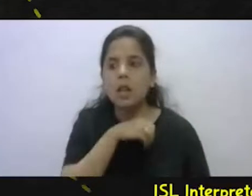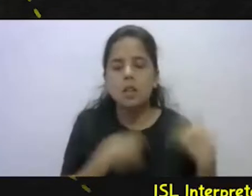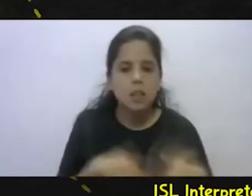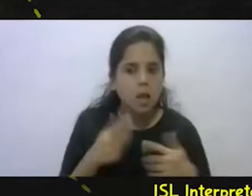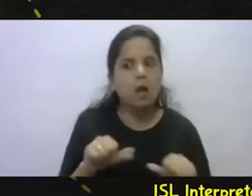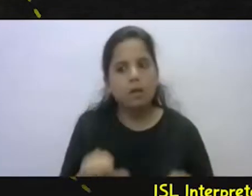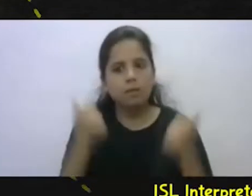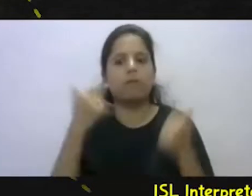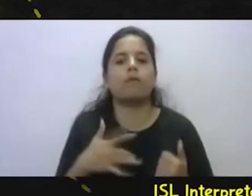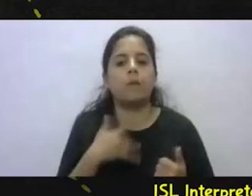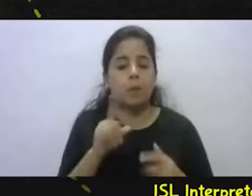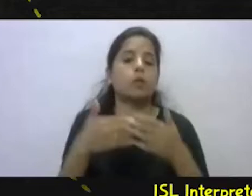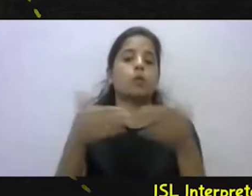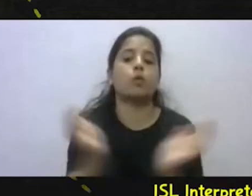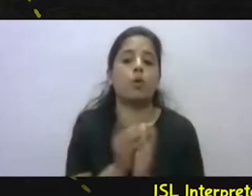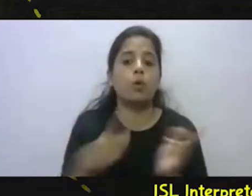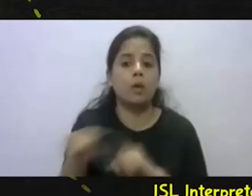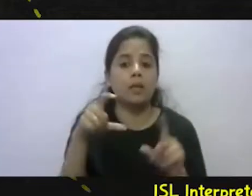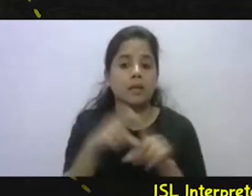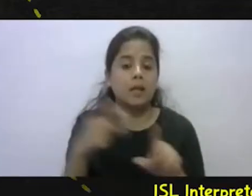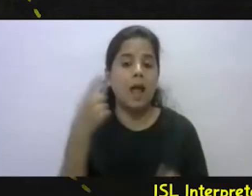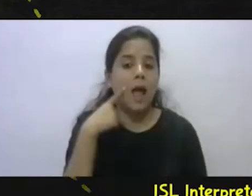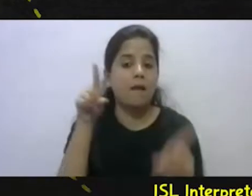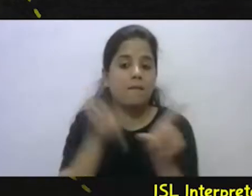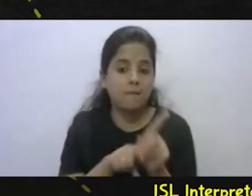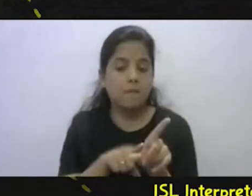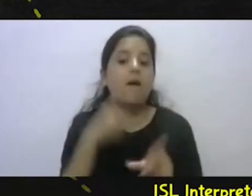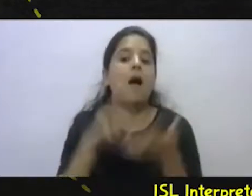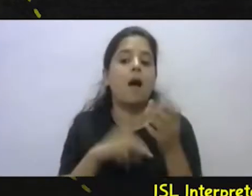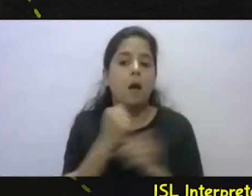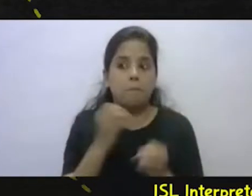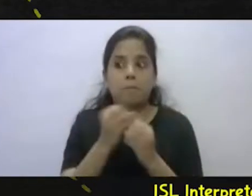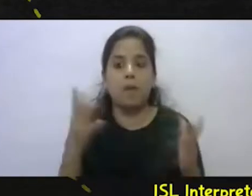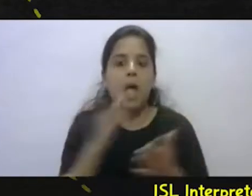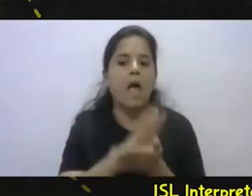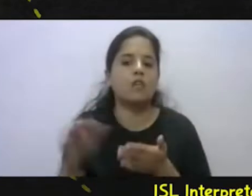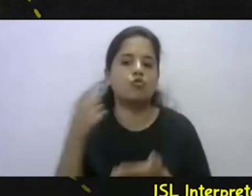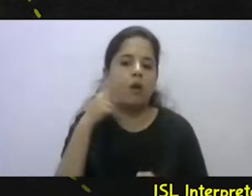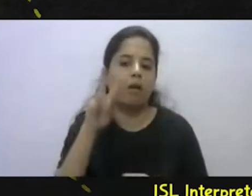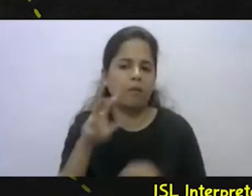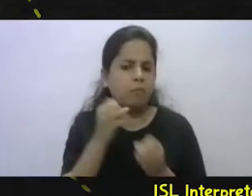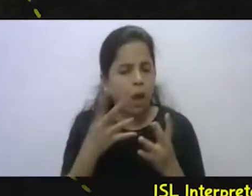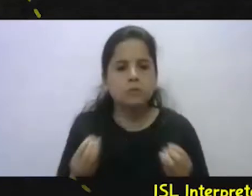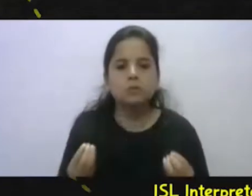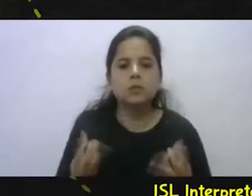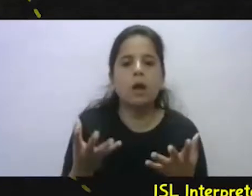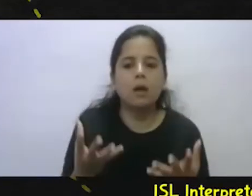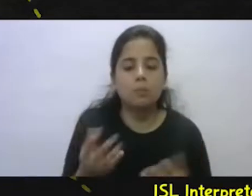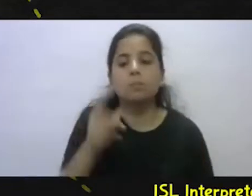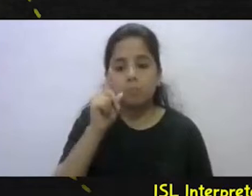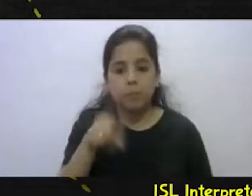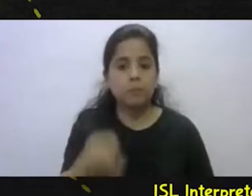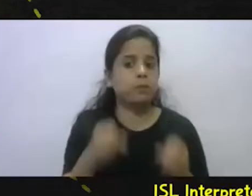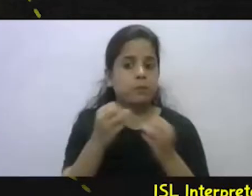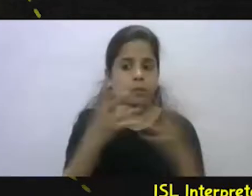The community did this DIYing in a big way with respect to HIV. That's where it began. And that's how with a lot of,